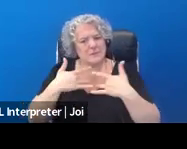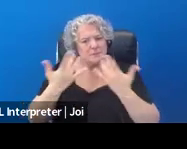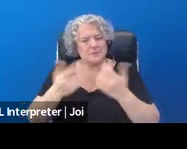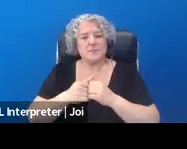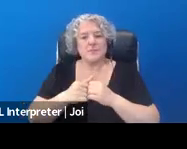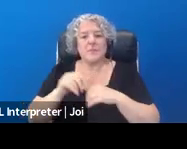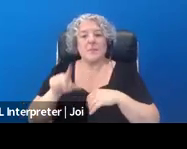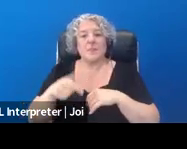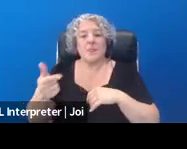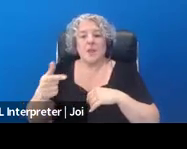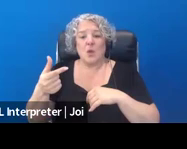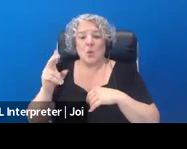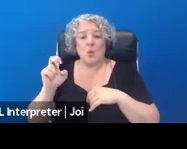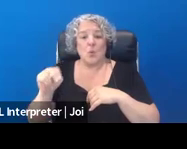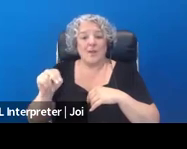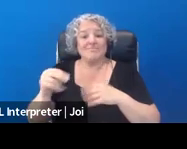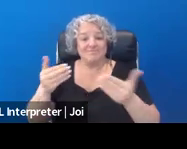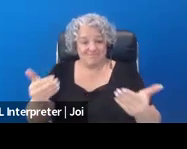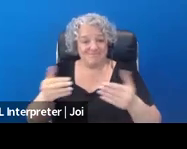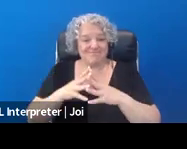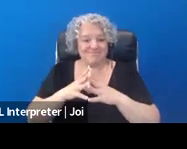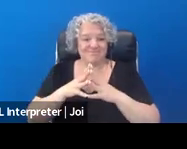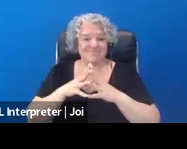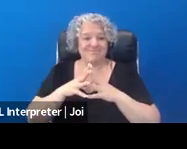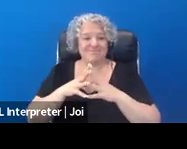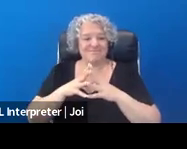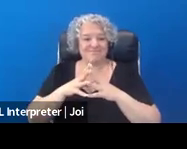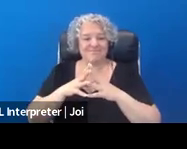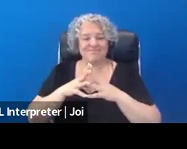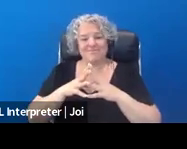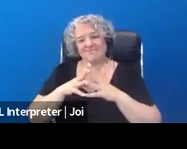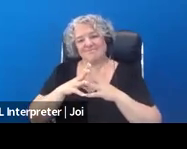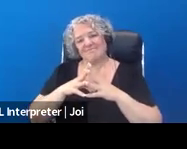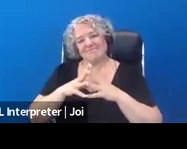it along to Gwen and we can advance the slides. Thank you.